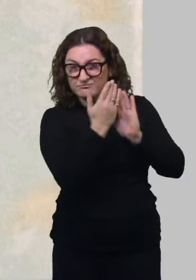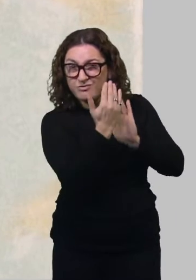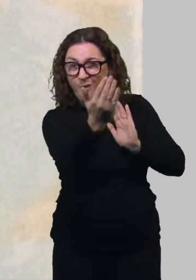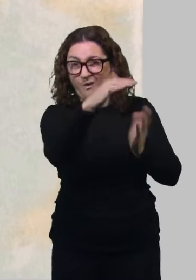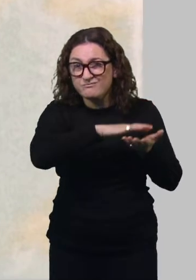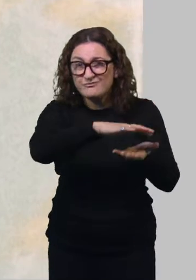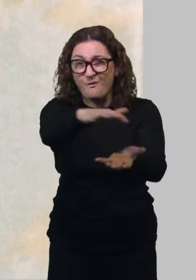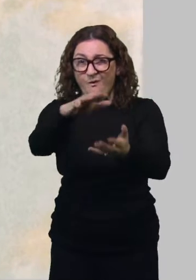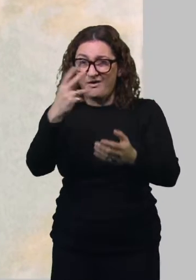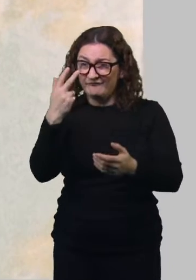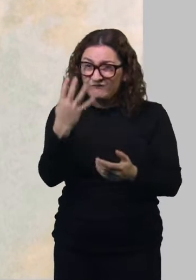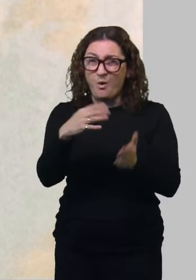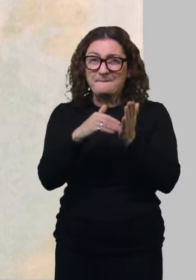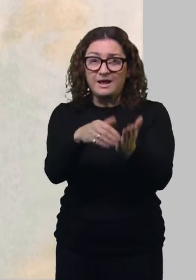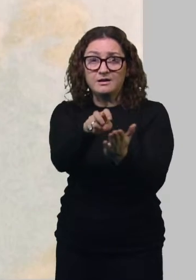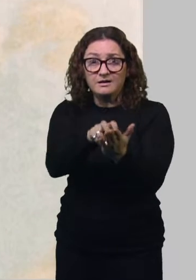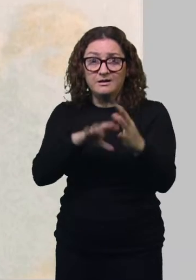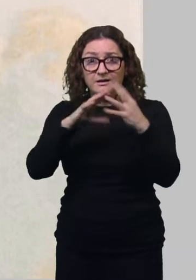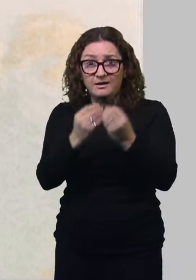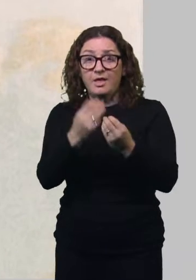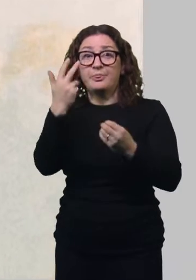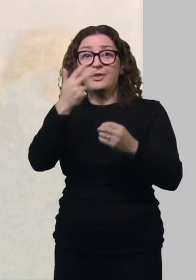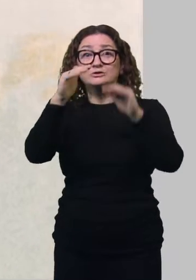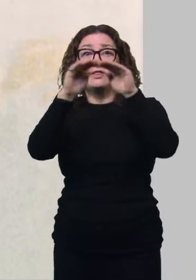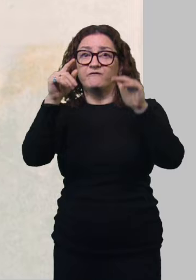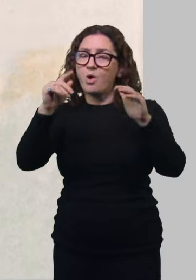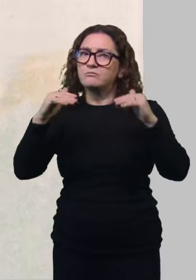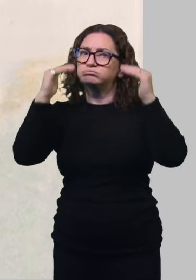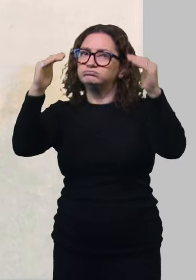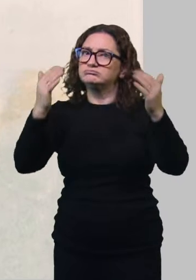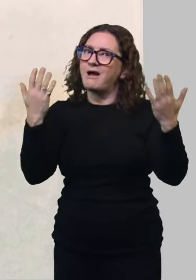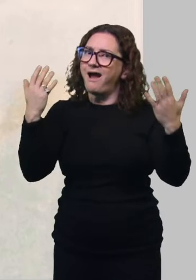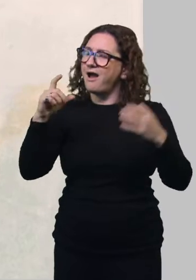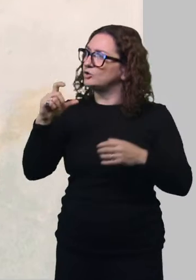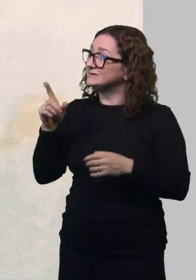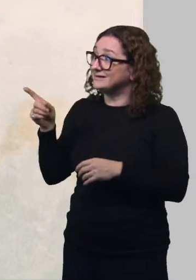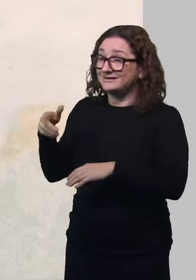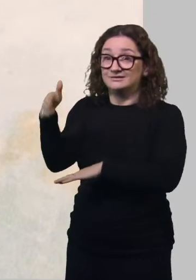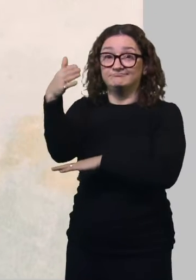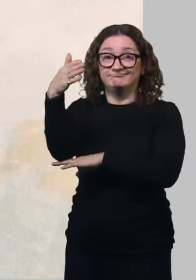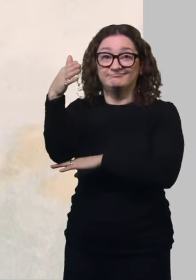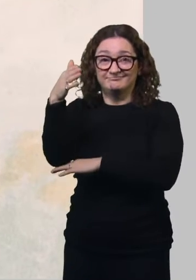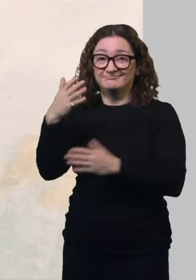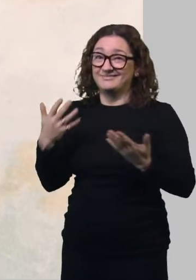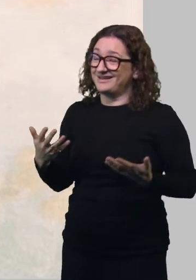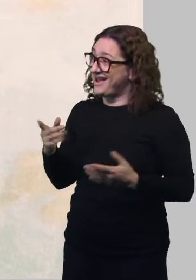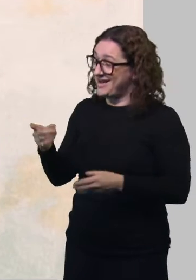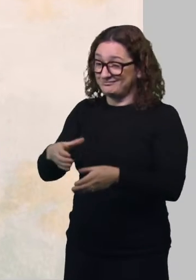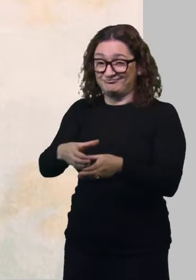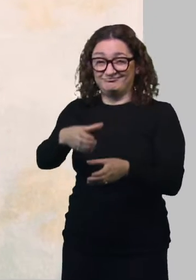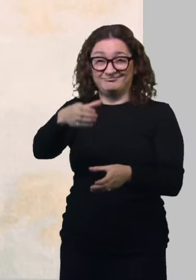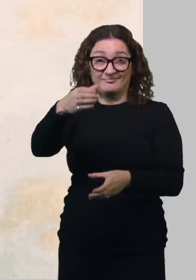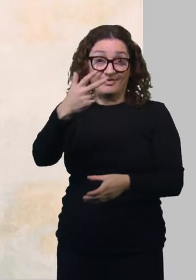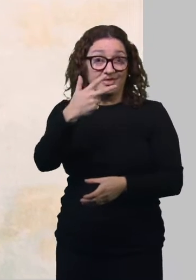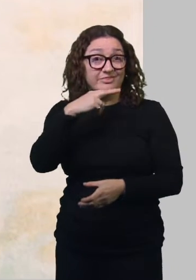the flag deck. Today, the tower measures 325 feet, or 98.5 metres, from the ground to the